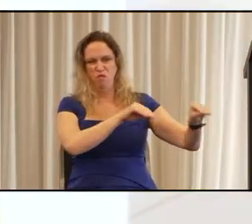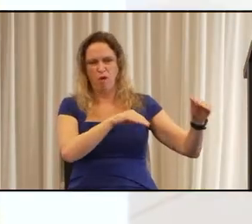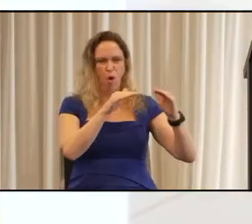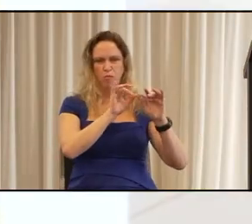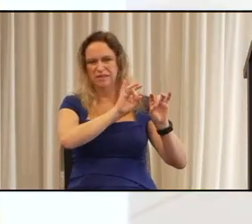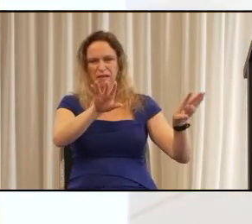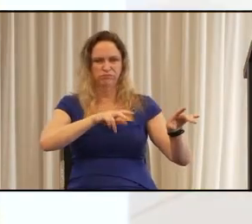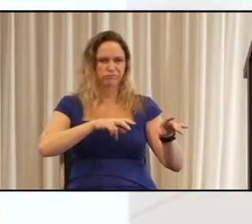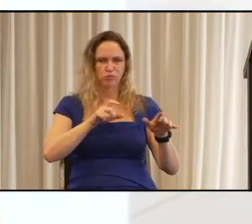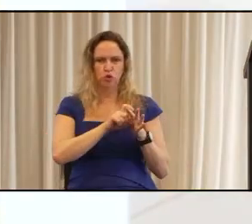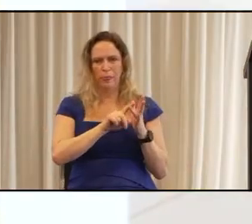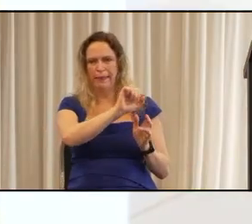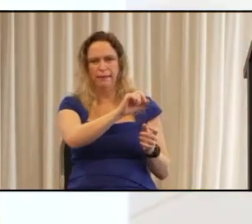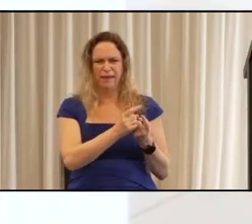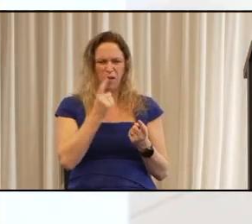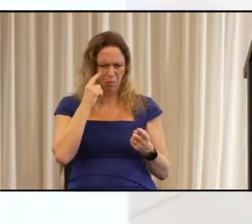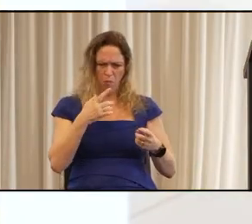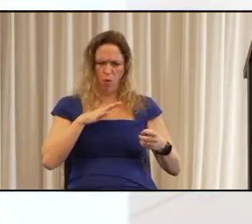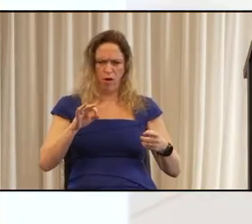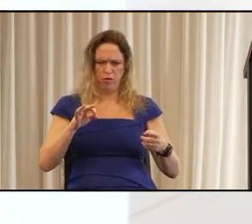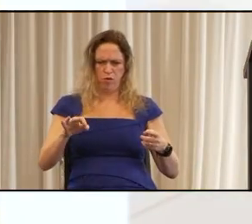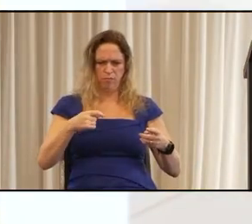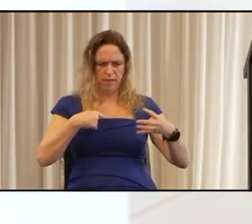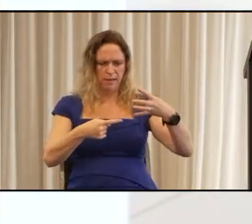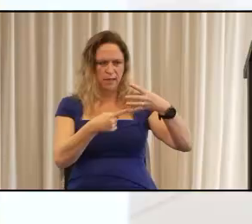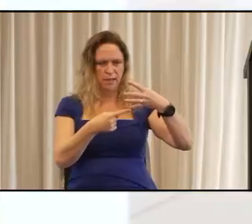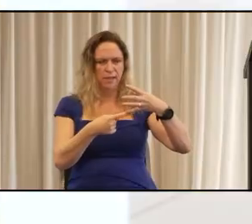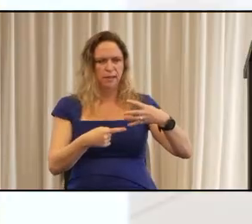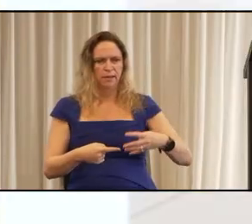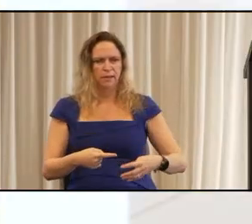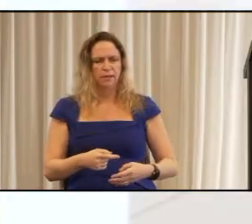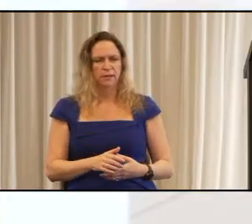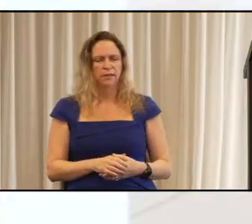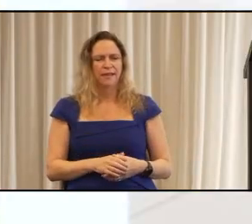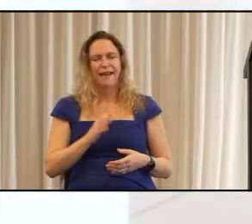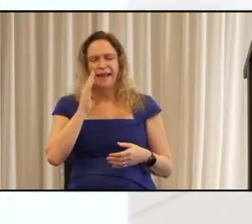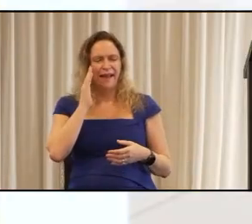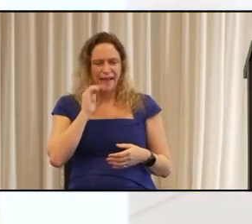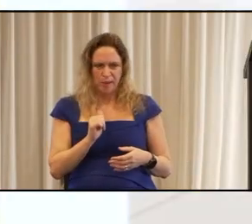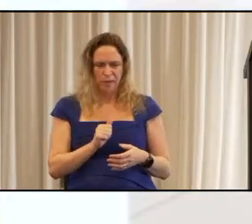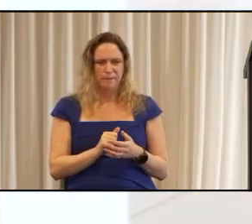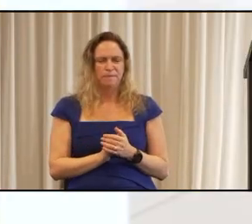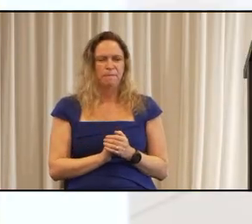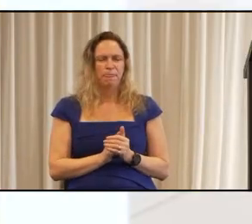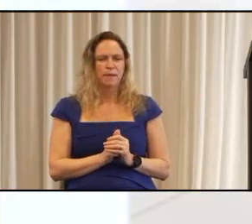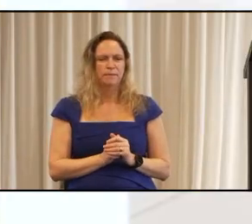way, and that he should do that too. And so, to cut a long story short, some